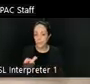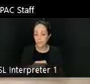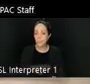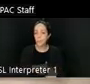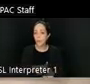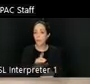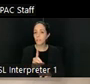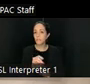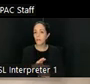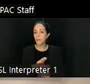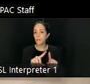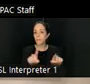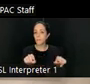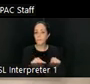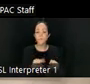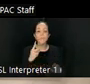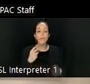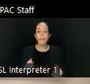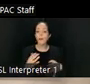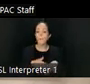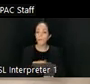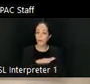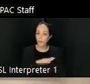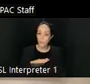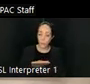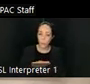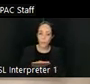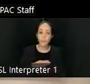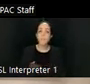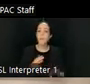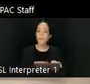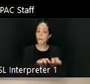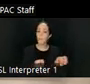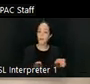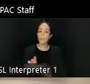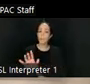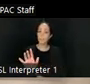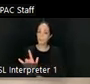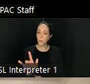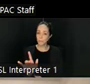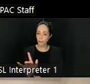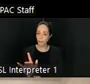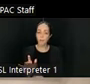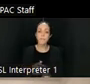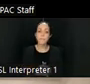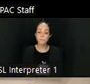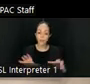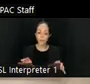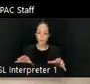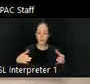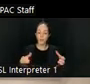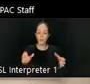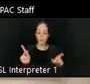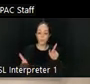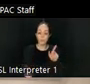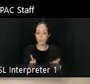document. So for size of the board and panel sizes, we have 25. Subset of people that may be